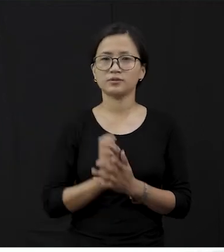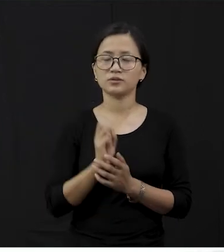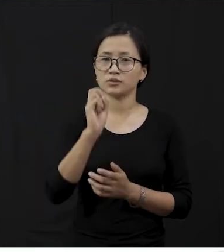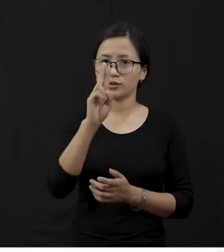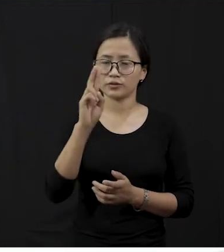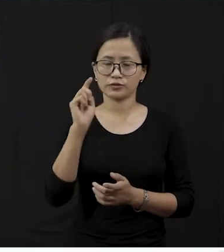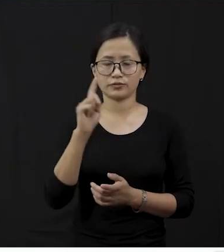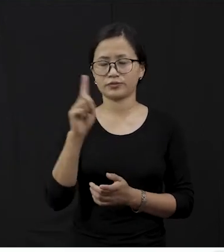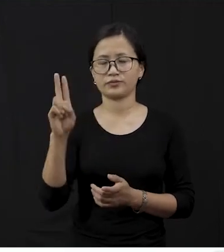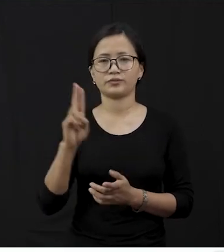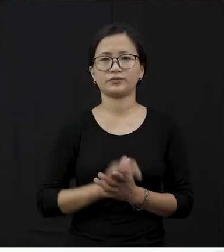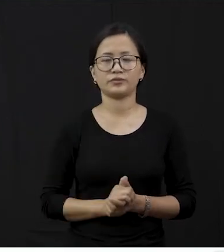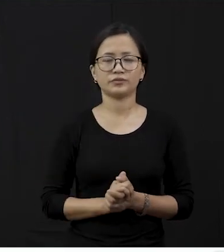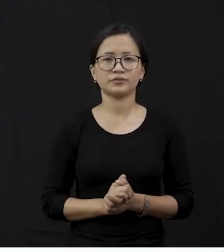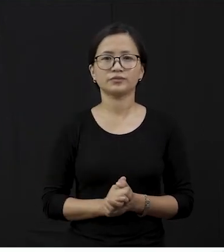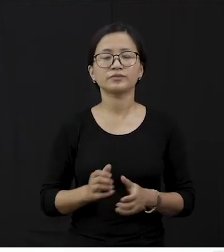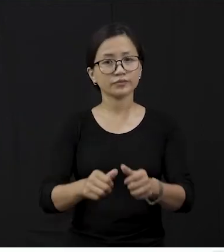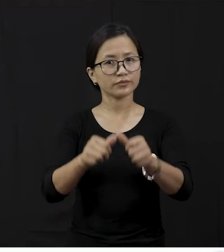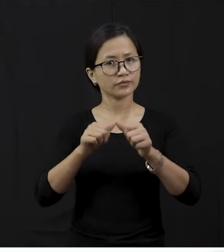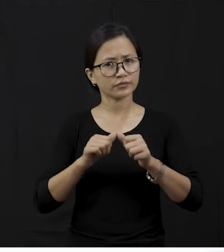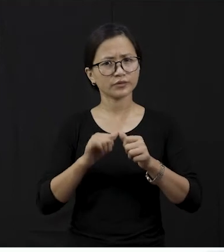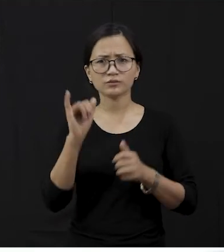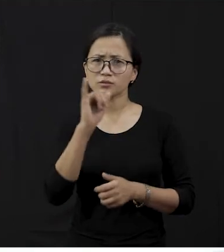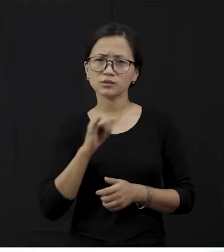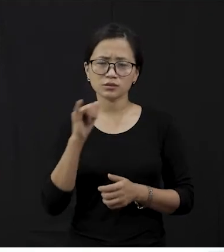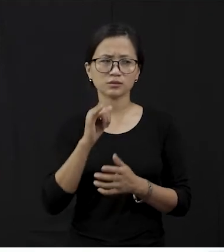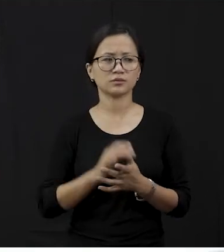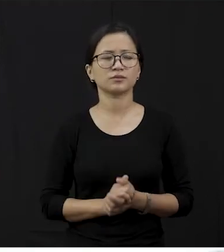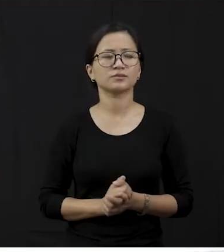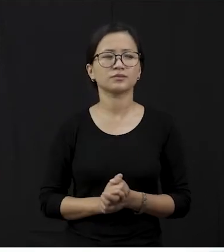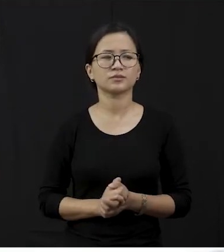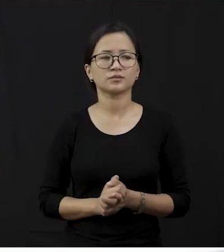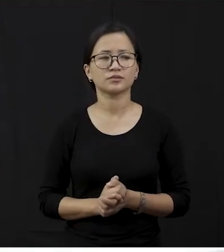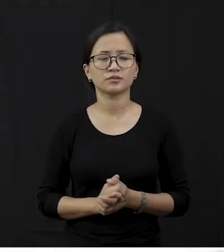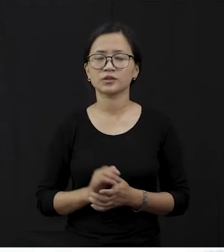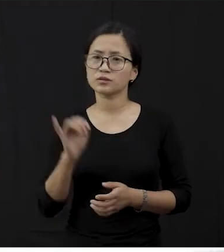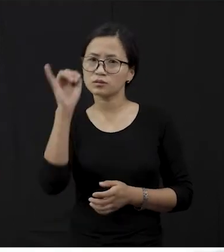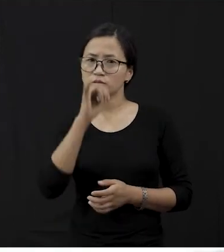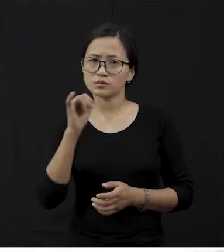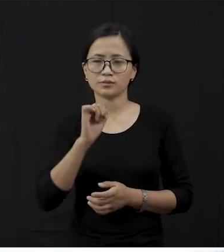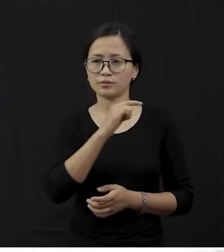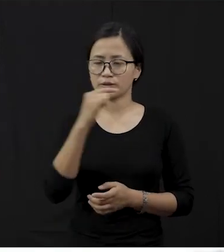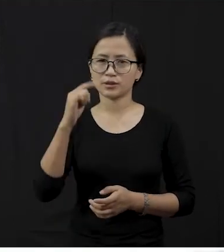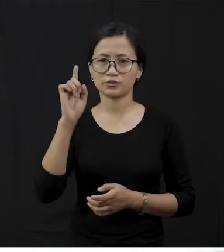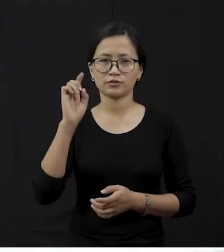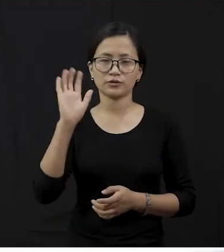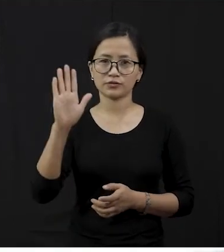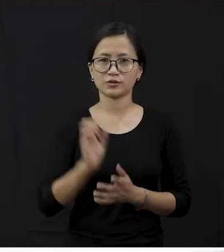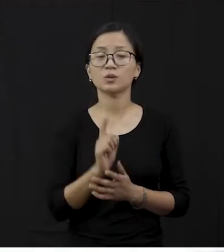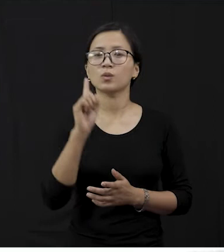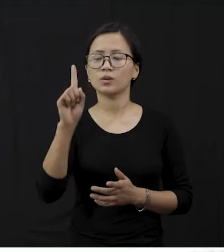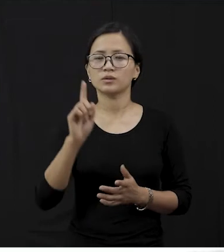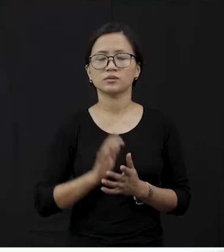11, 12. The answer is 6. Okay. Then 6 minus 5 is 1. So